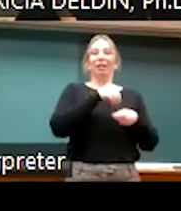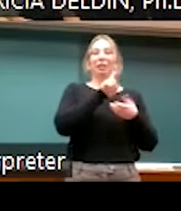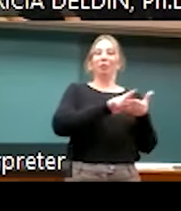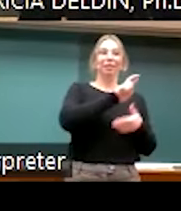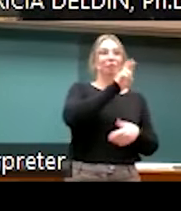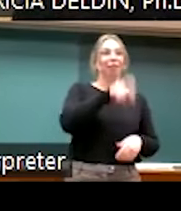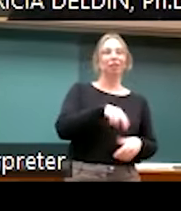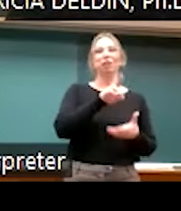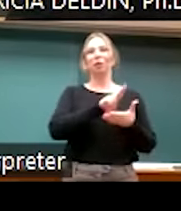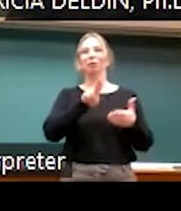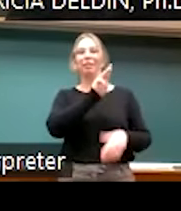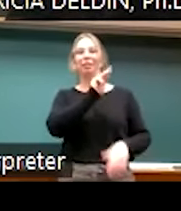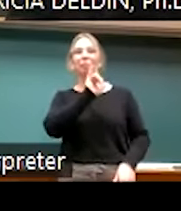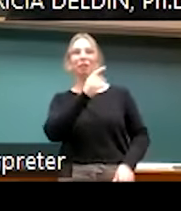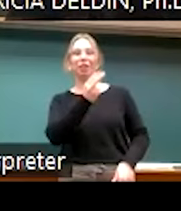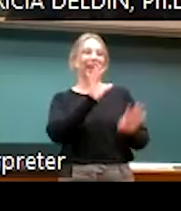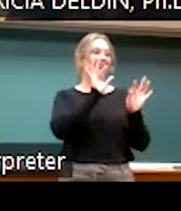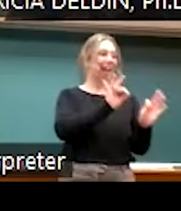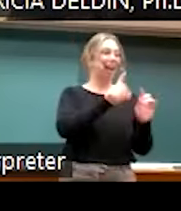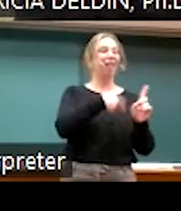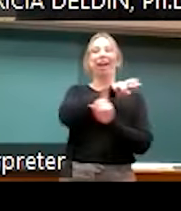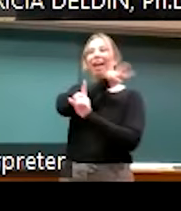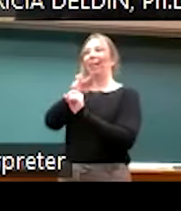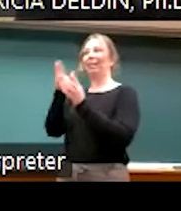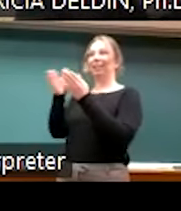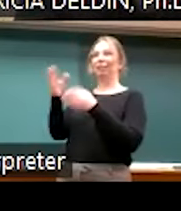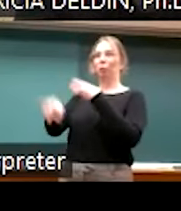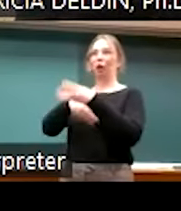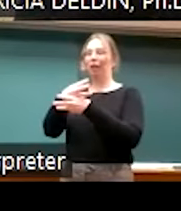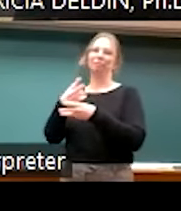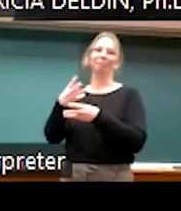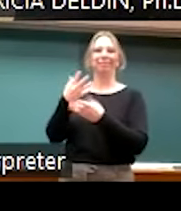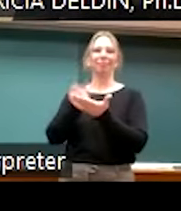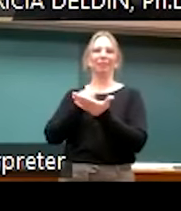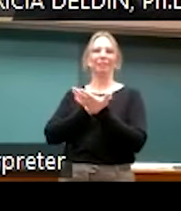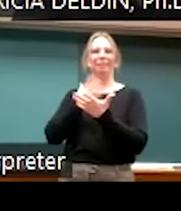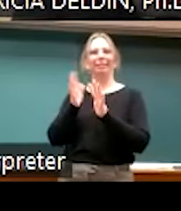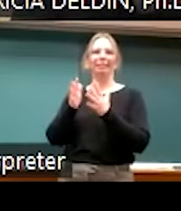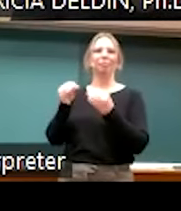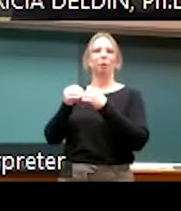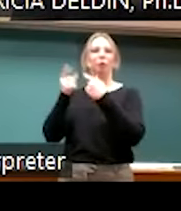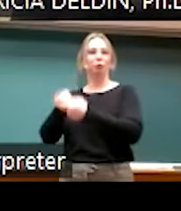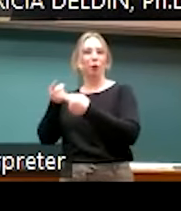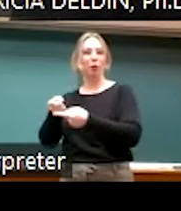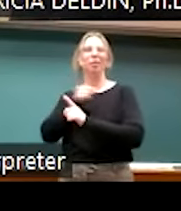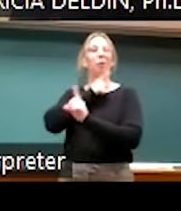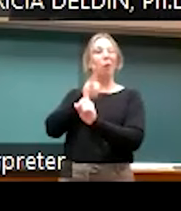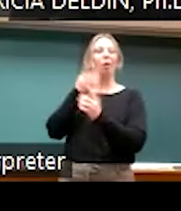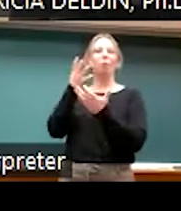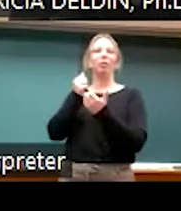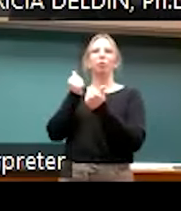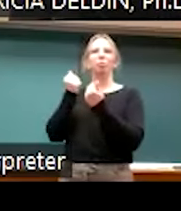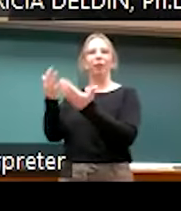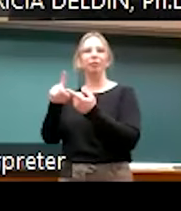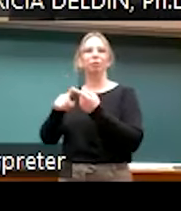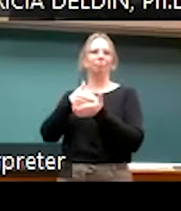Michigan, or Harvard, it tends to not work as well. So the whole idea of this model was try to get it to millions of people. So we wanted to start